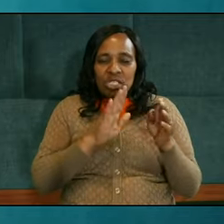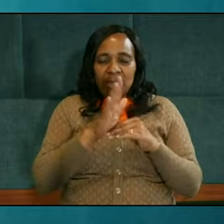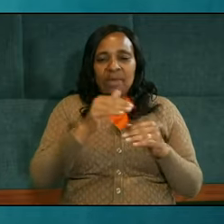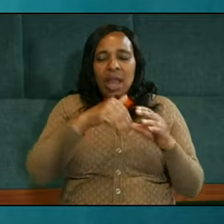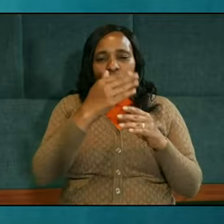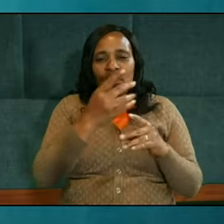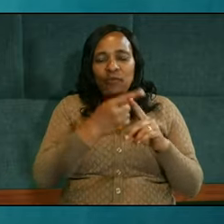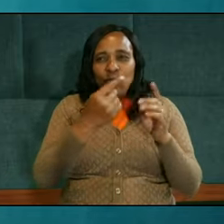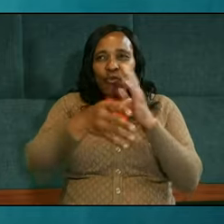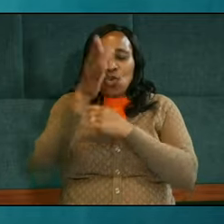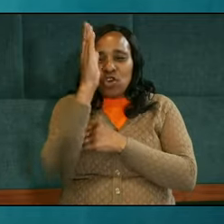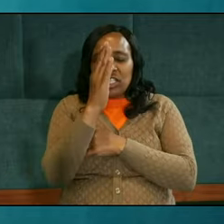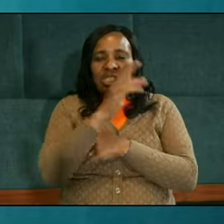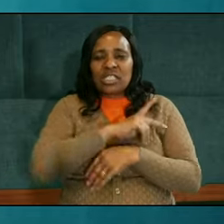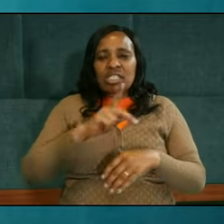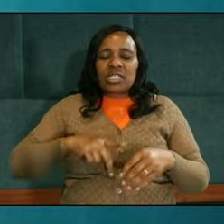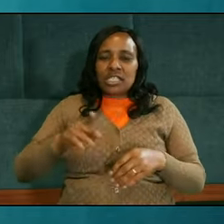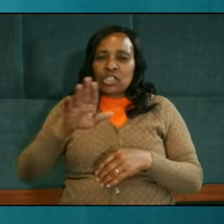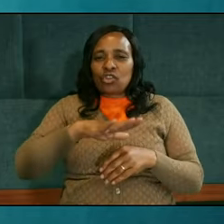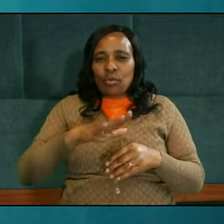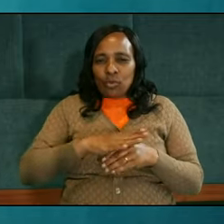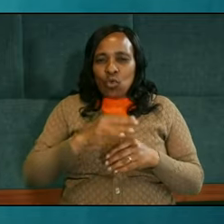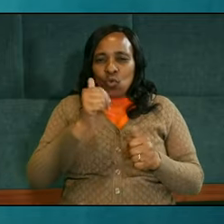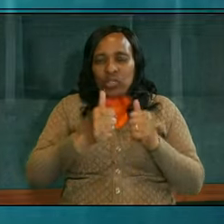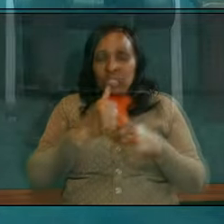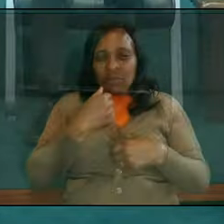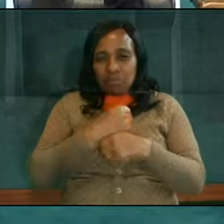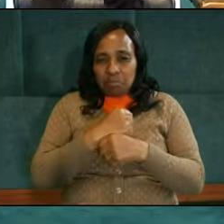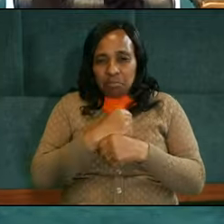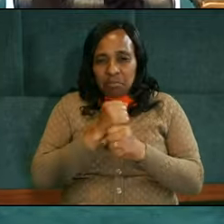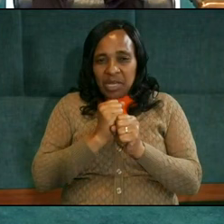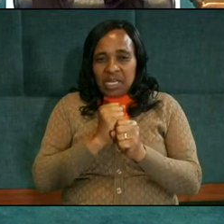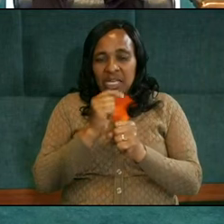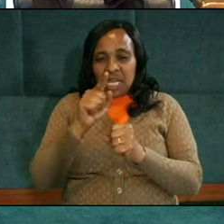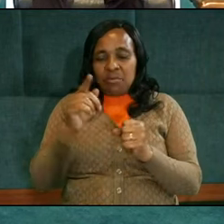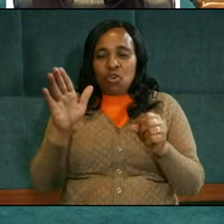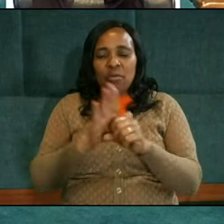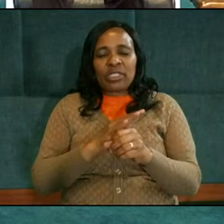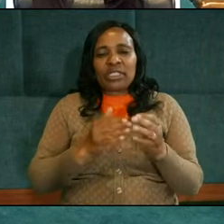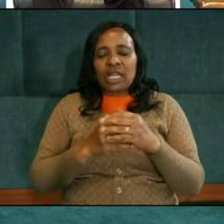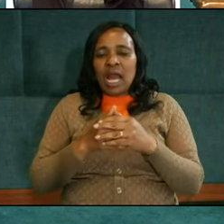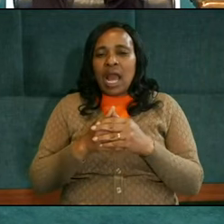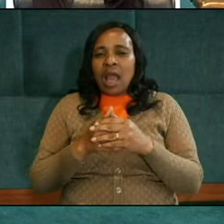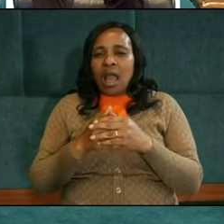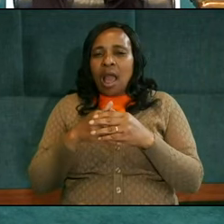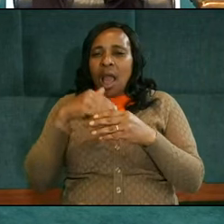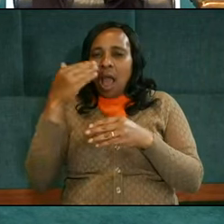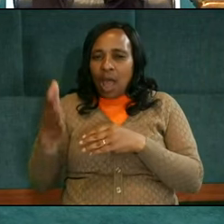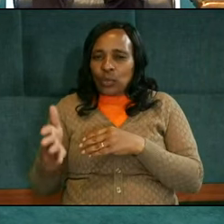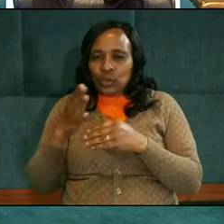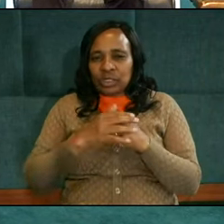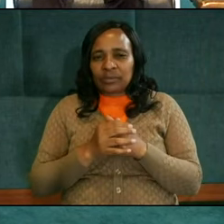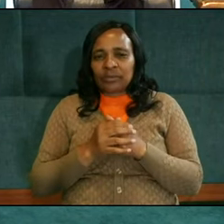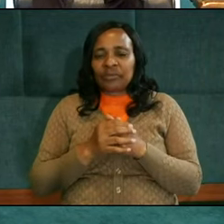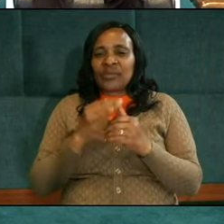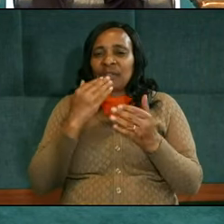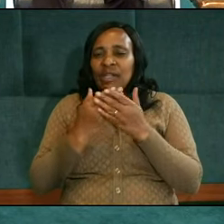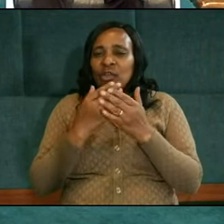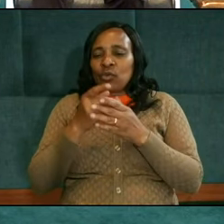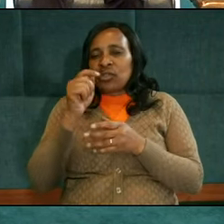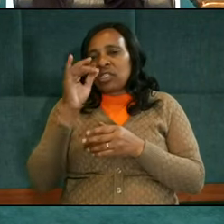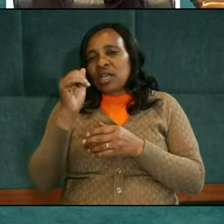God's kingdom just led him completely out. Thank you very much. Tatiana? The most